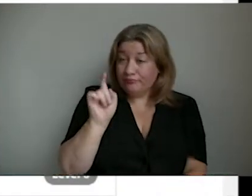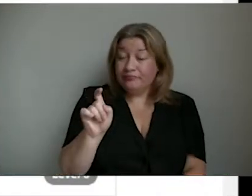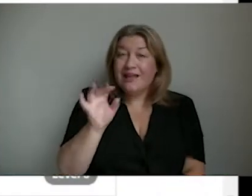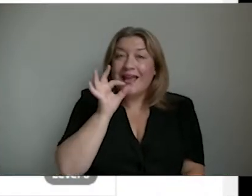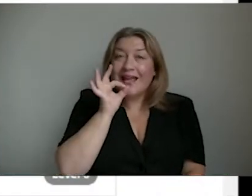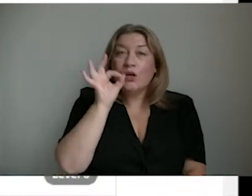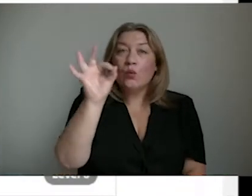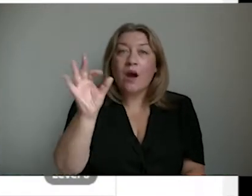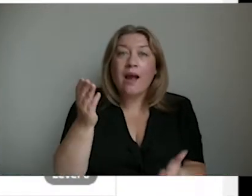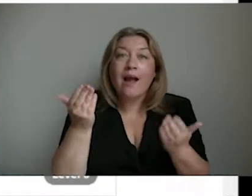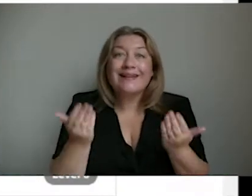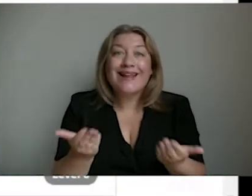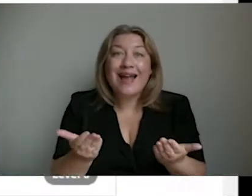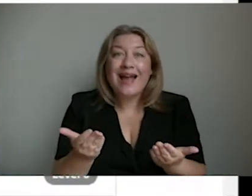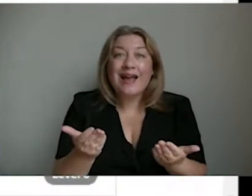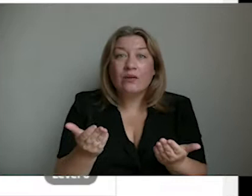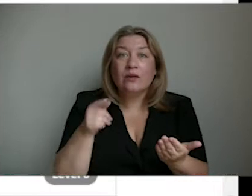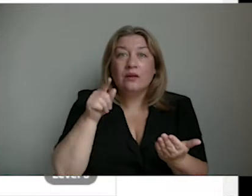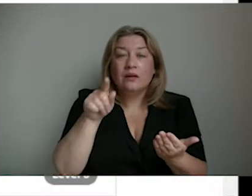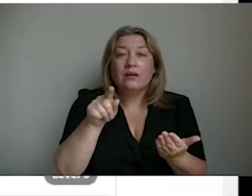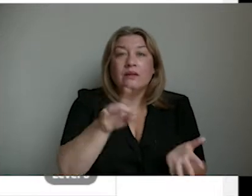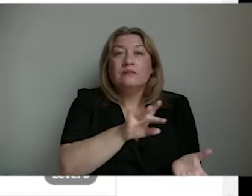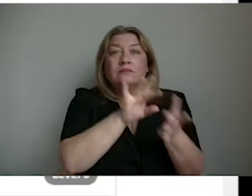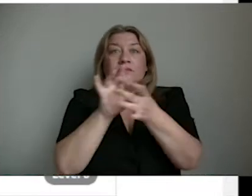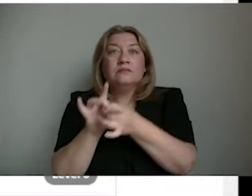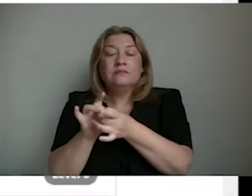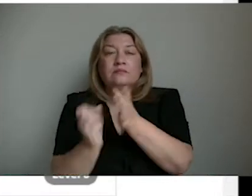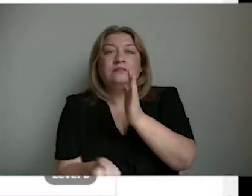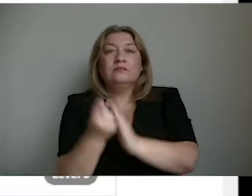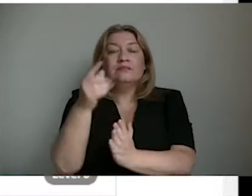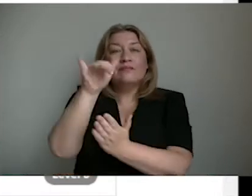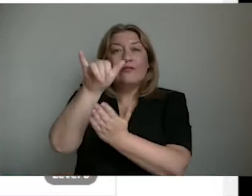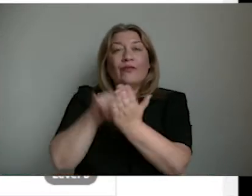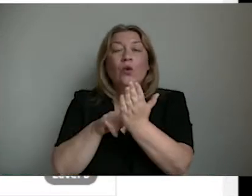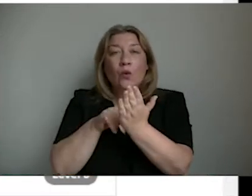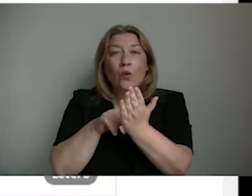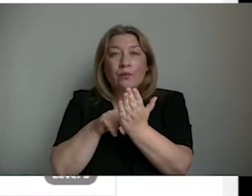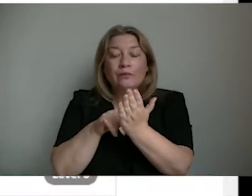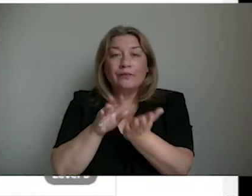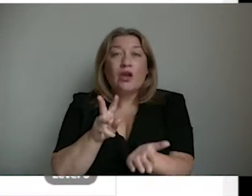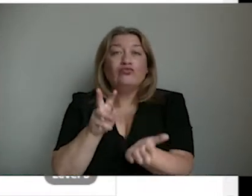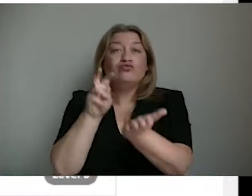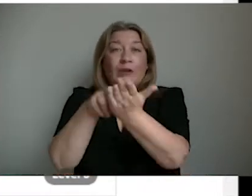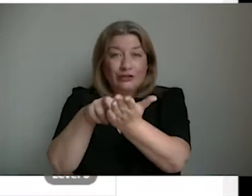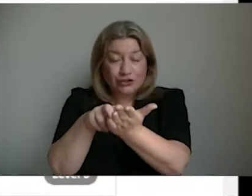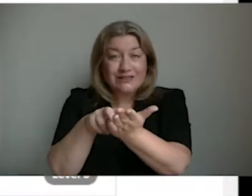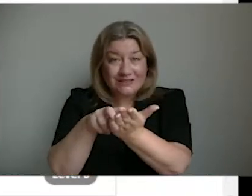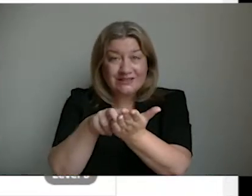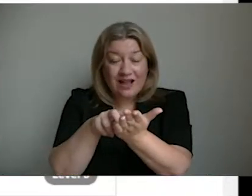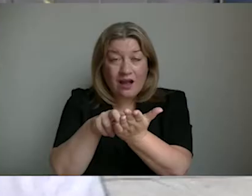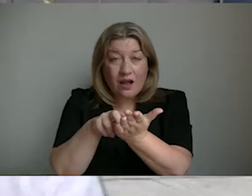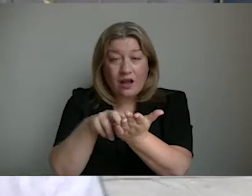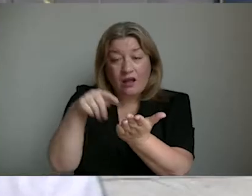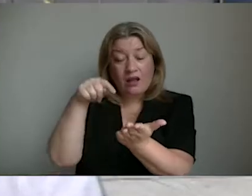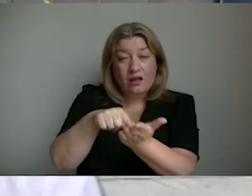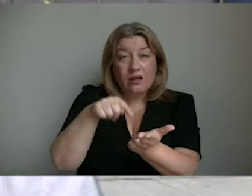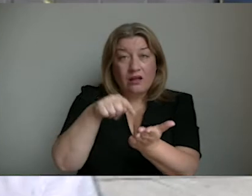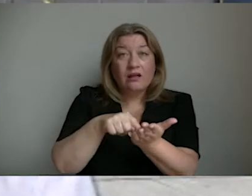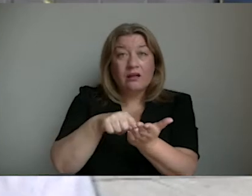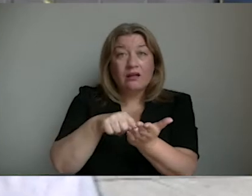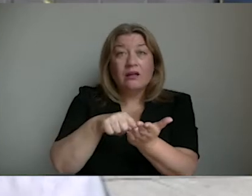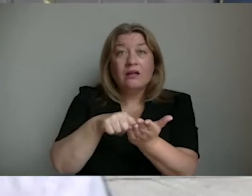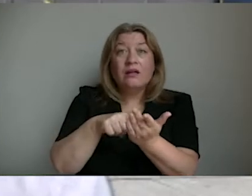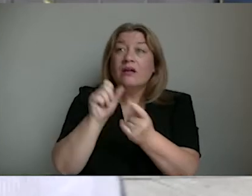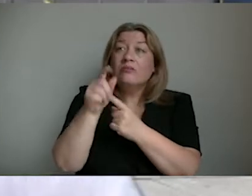also click the Inquire Now button. That'll take you through to a form, and once you've registered with us on that